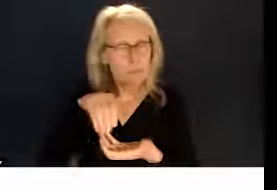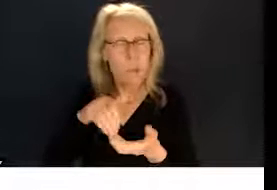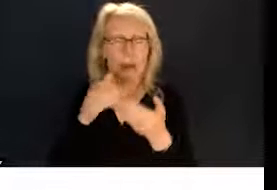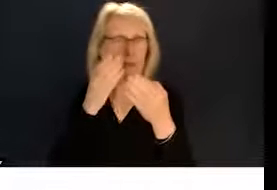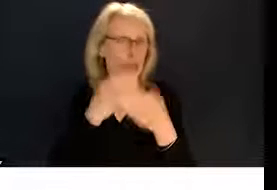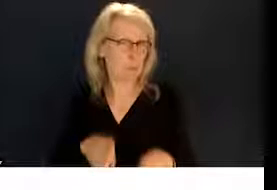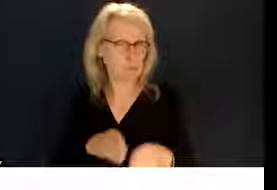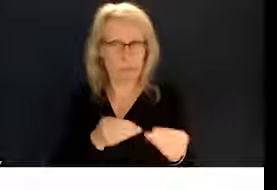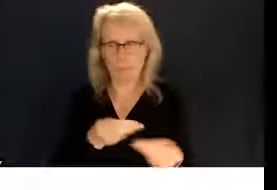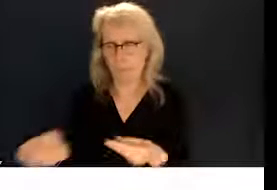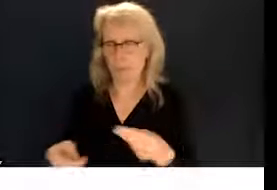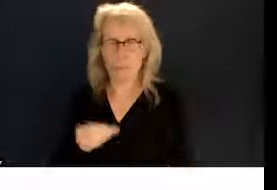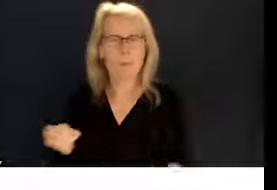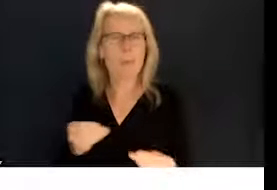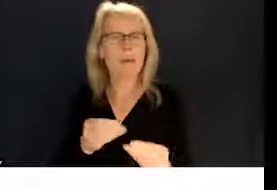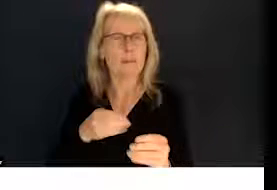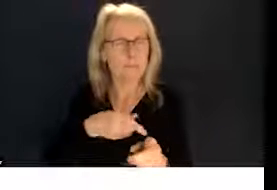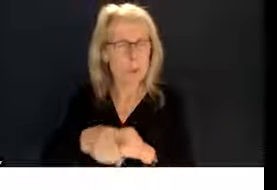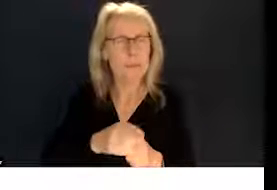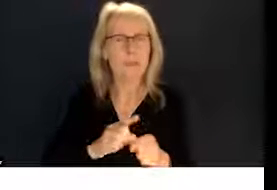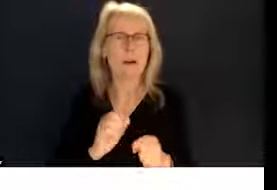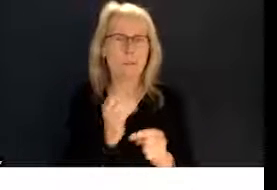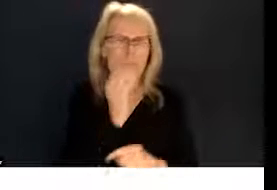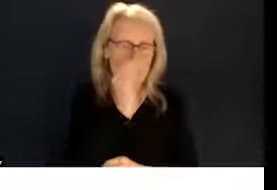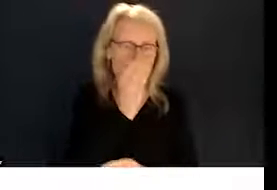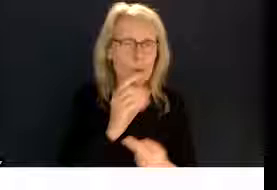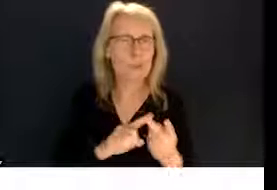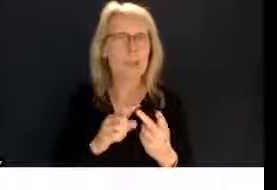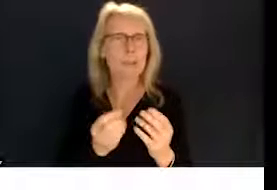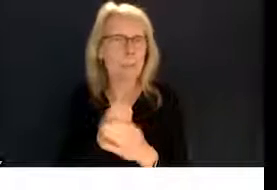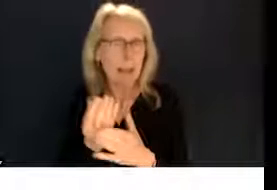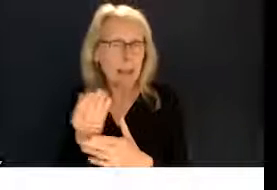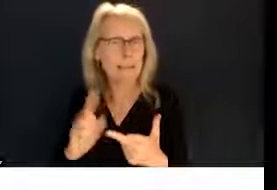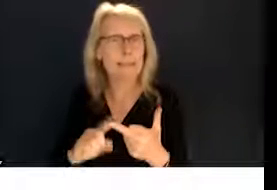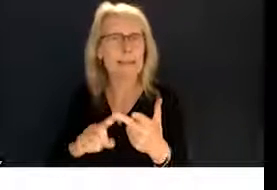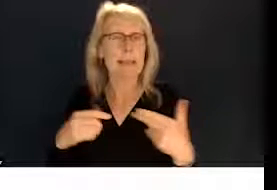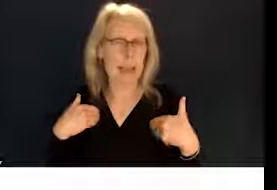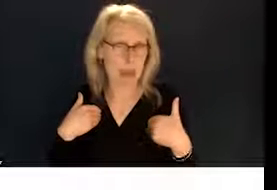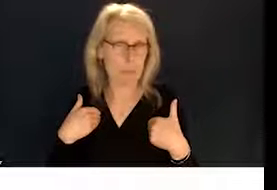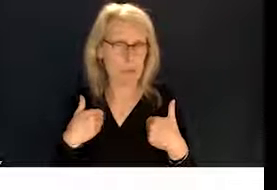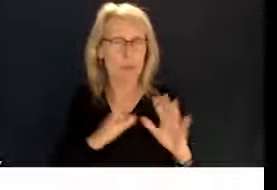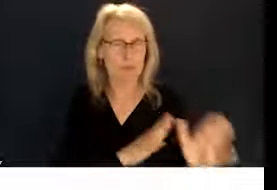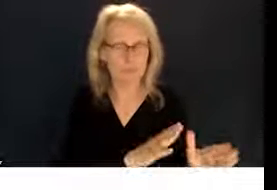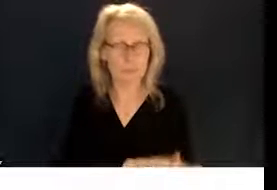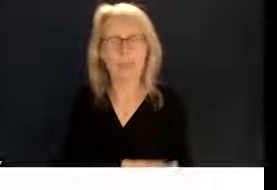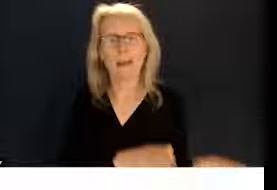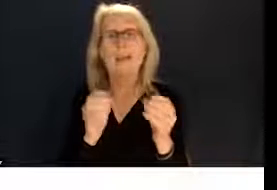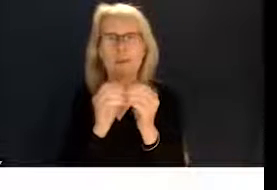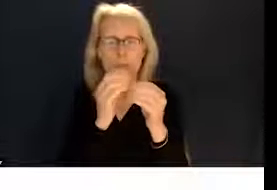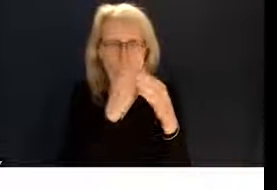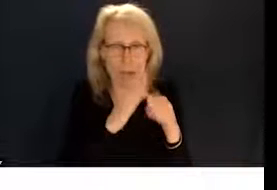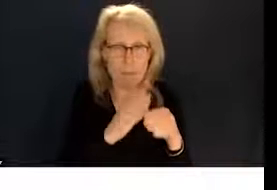papers by flora, plants, and fauna, animals. And then they further did some more partitioning.